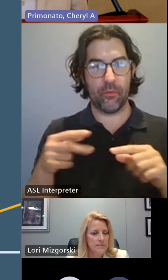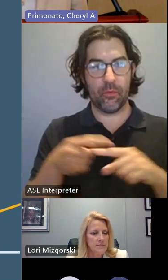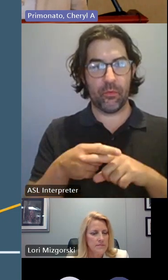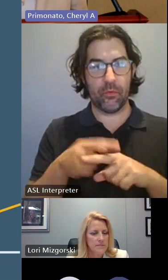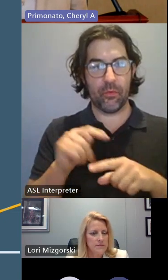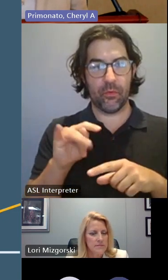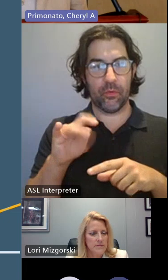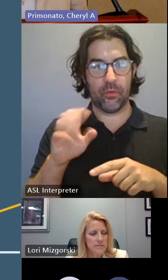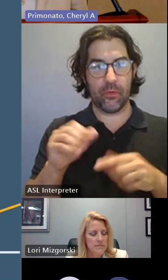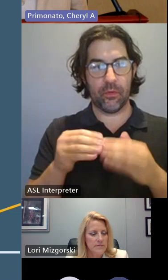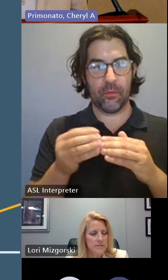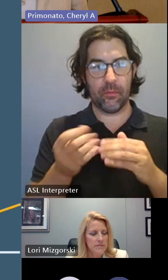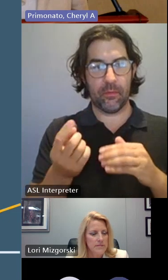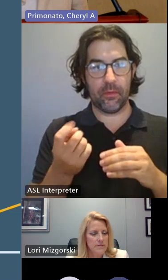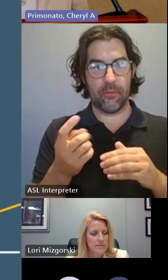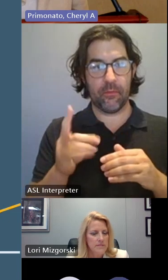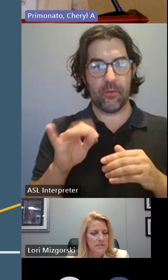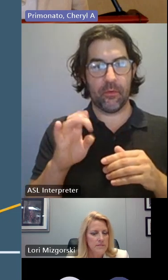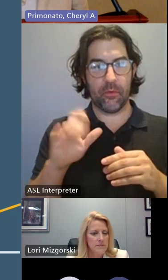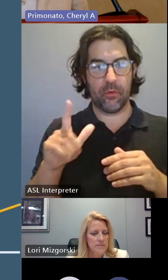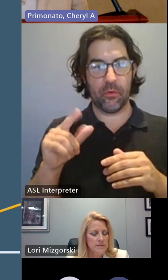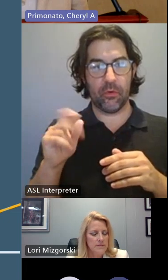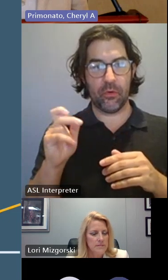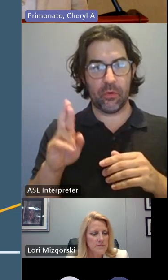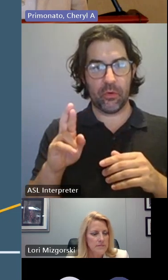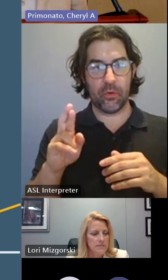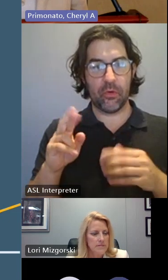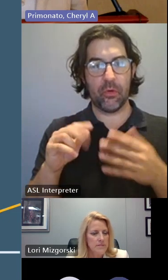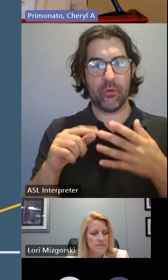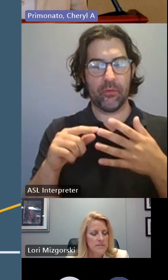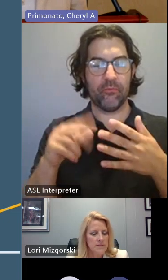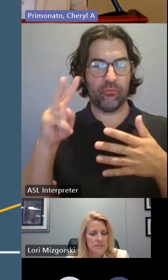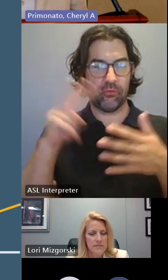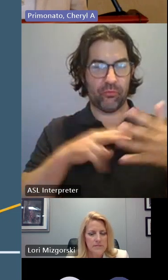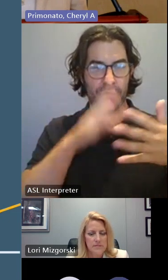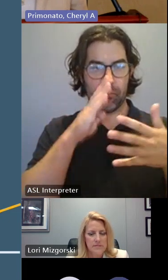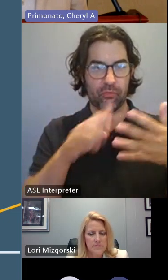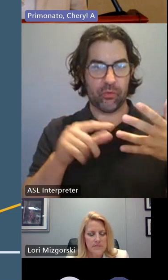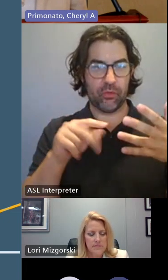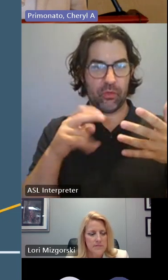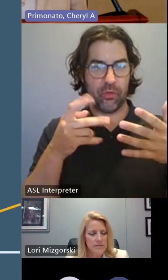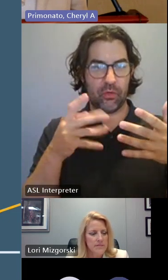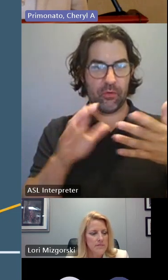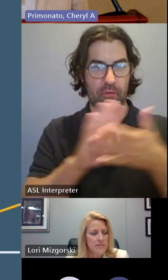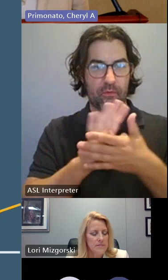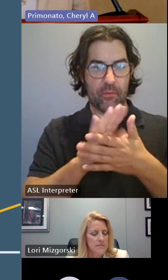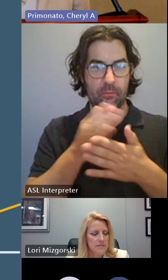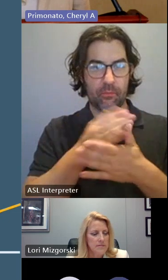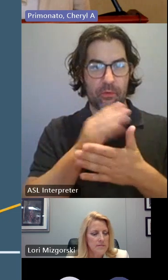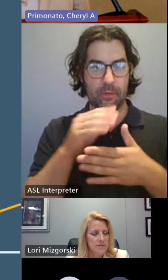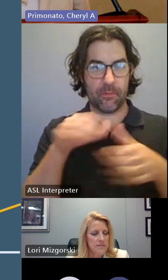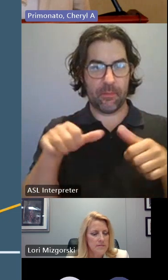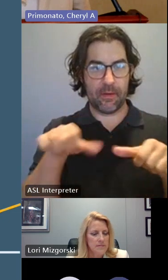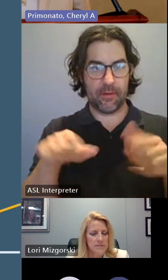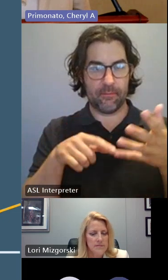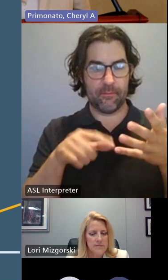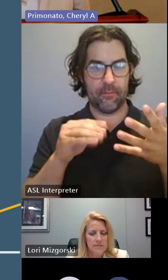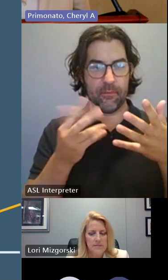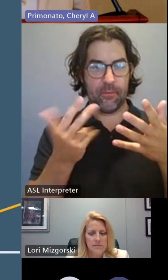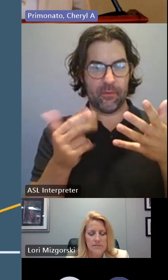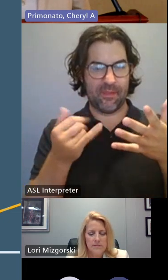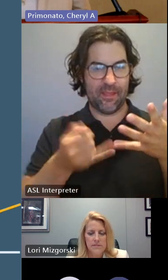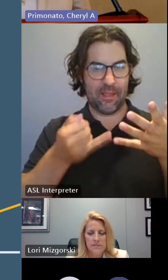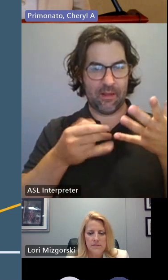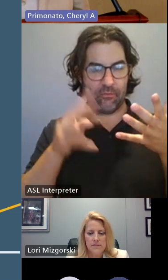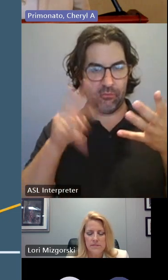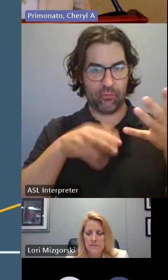differential gear lubricants. Number 12 is graphic film and pre-masking tape. Number 13 is bus